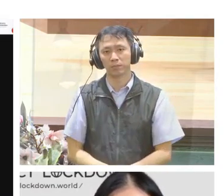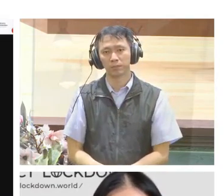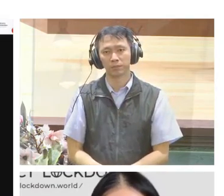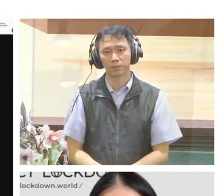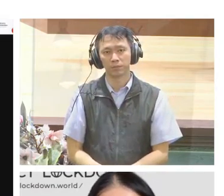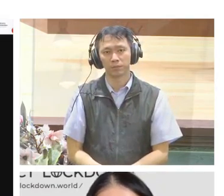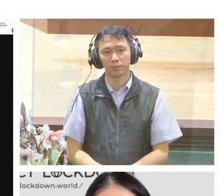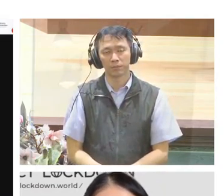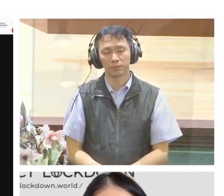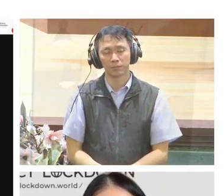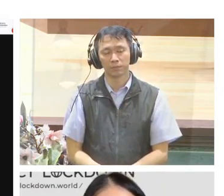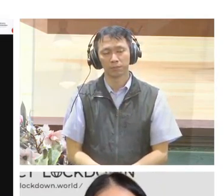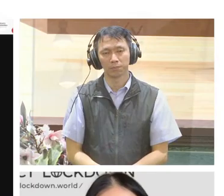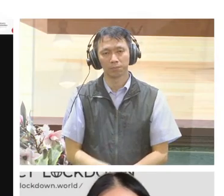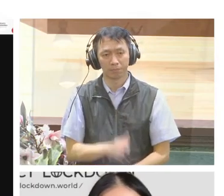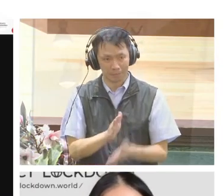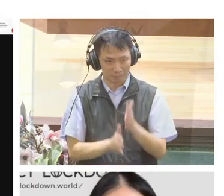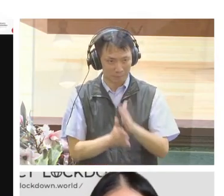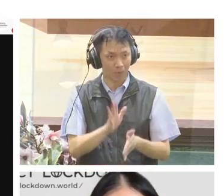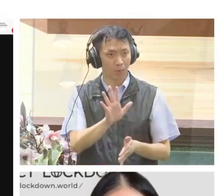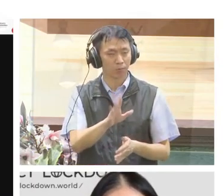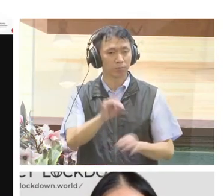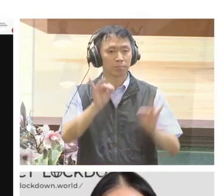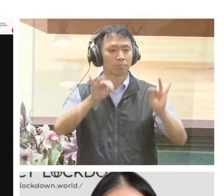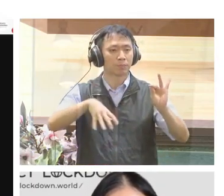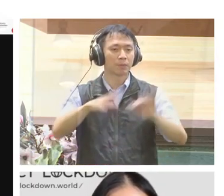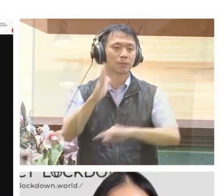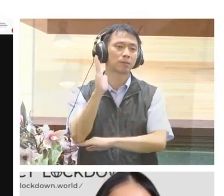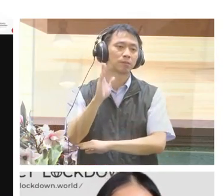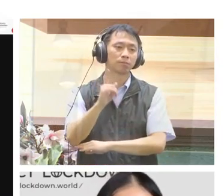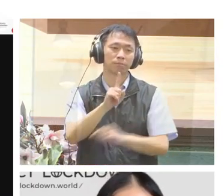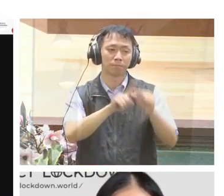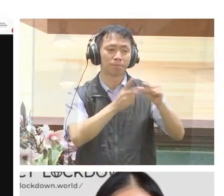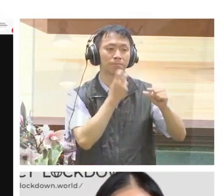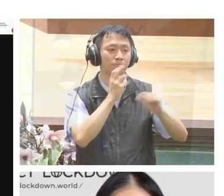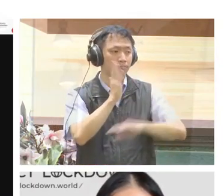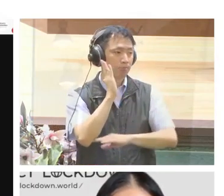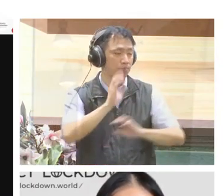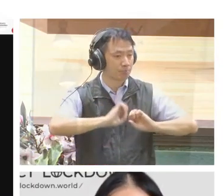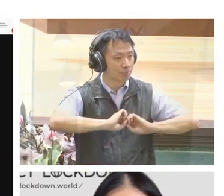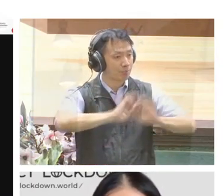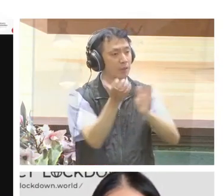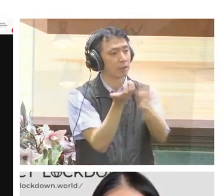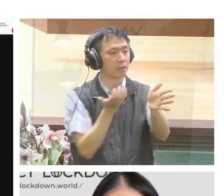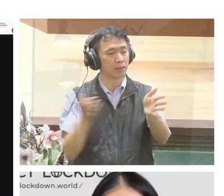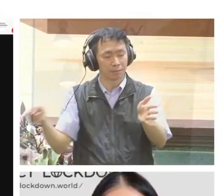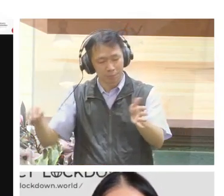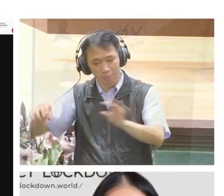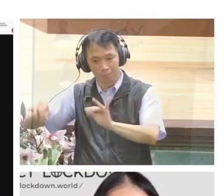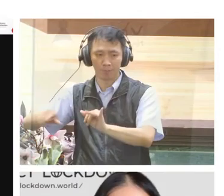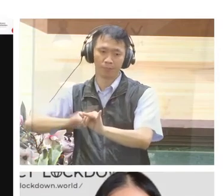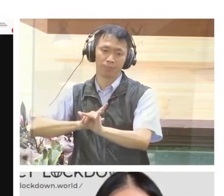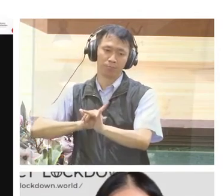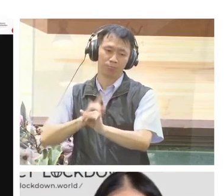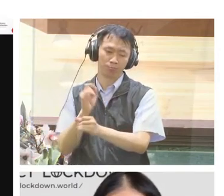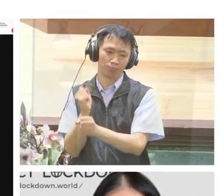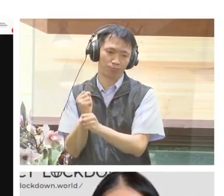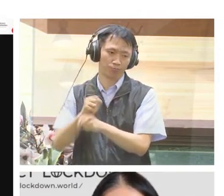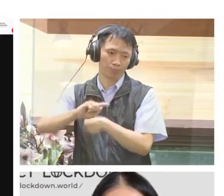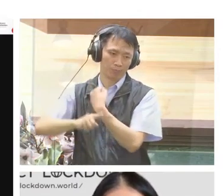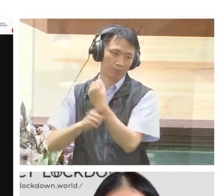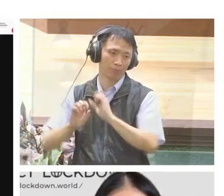the guidelines from the above was issued, since immediate responses are required. And those